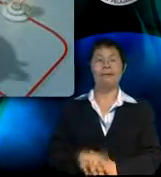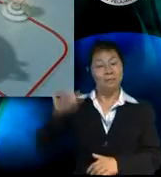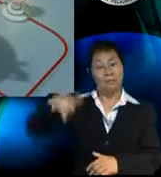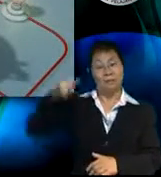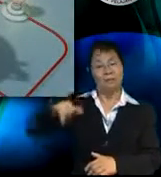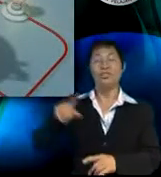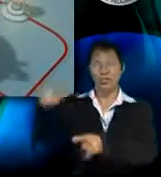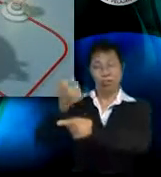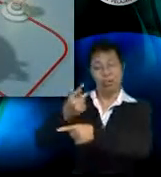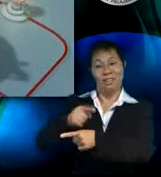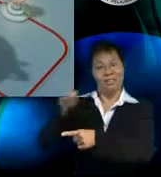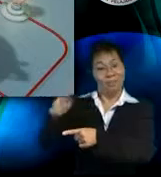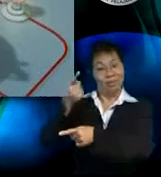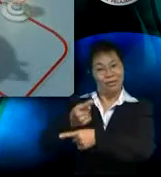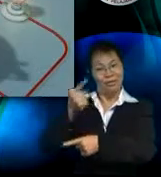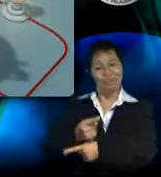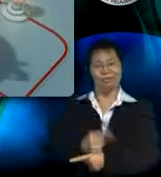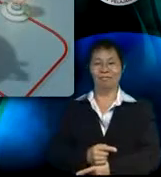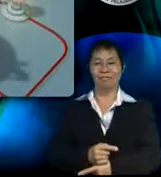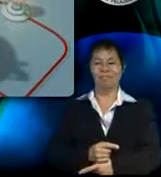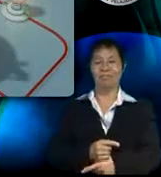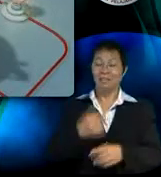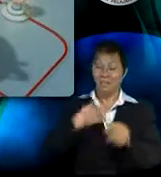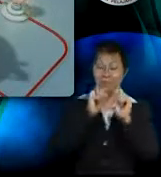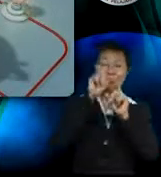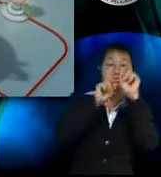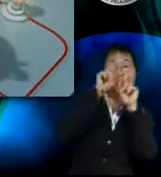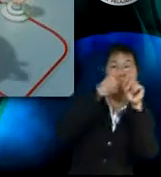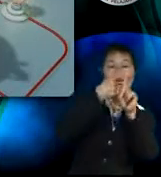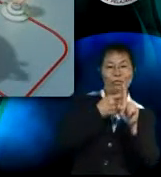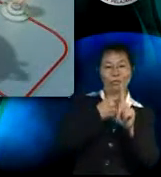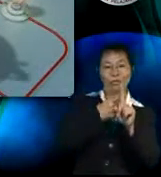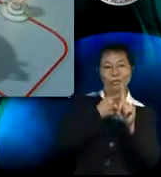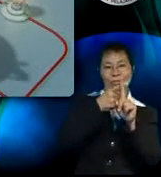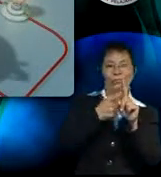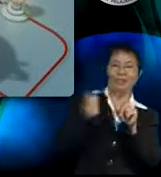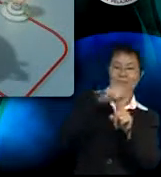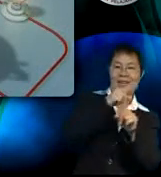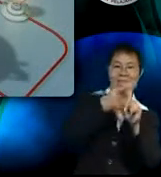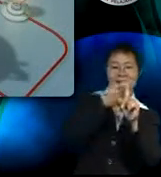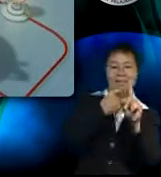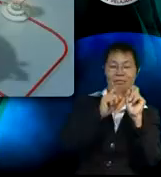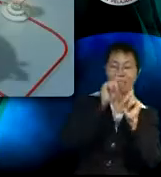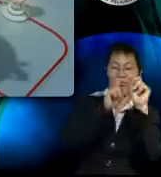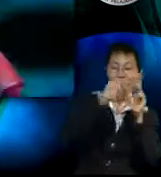Yeah, you're right. There are bubbles coming out from the anode.